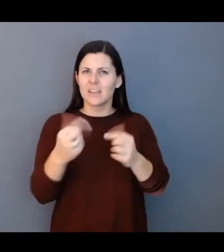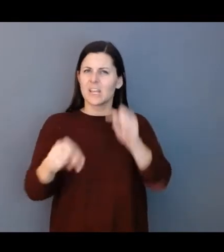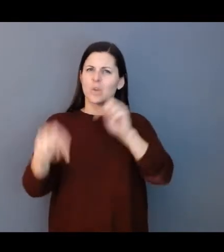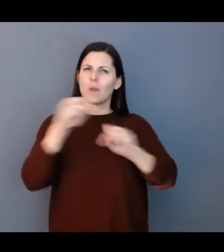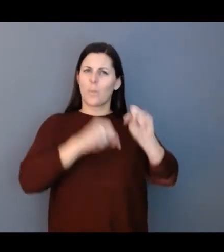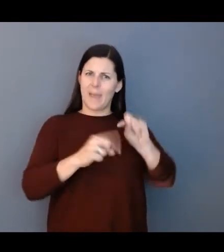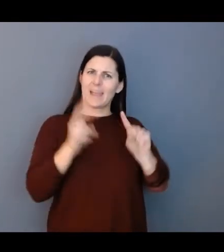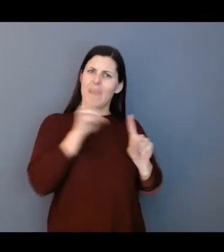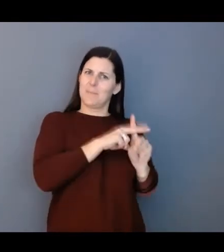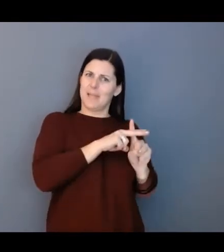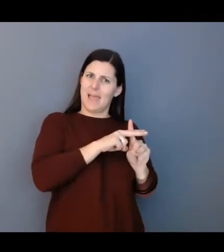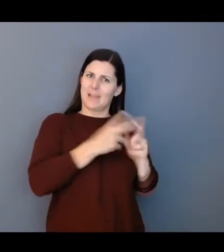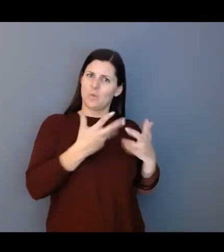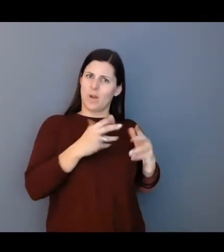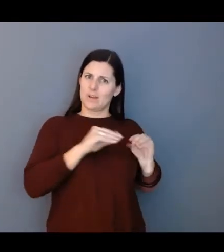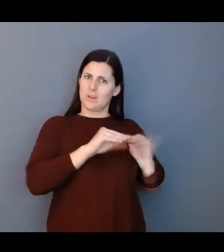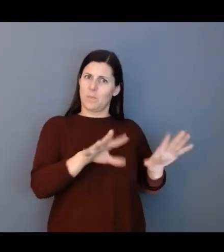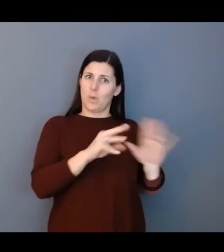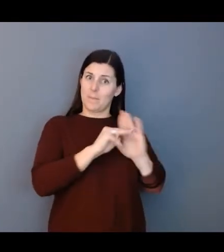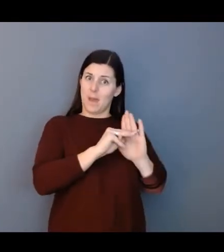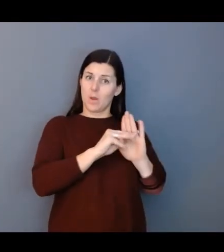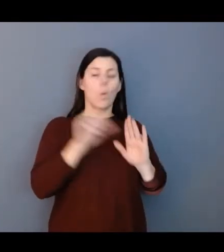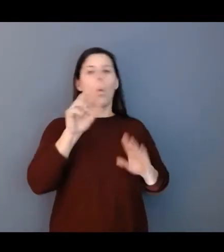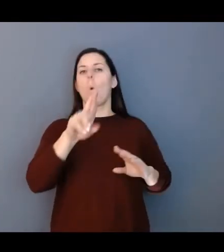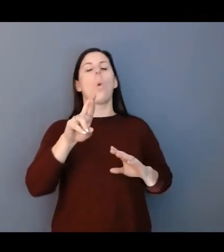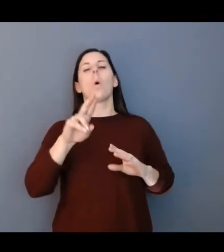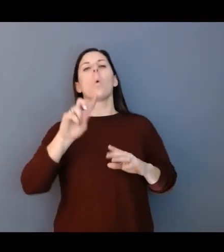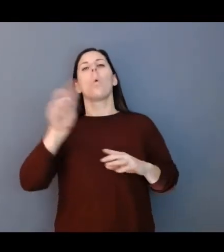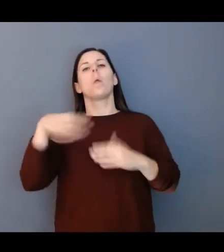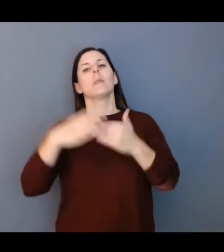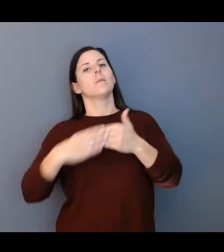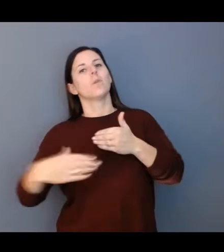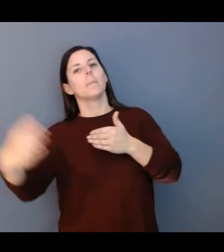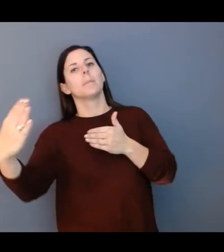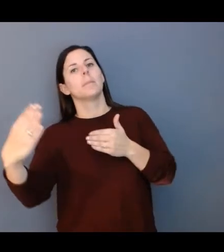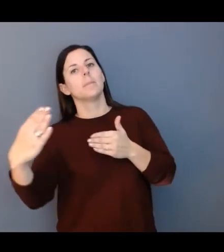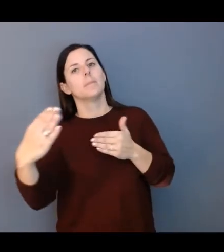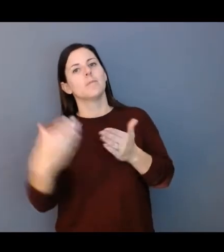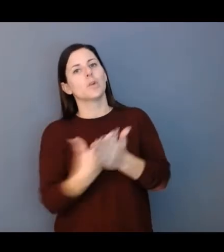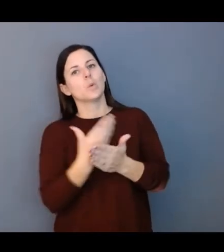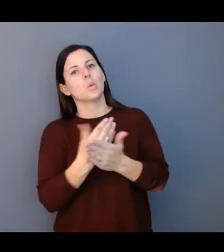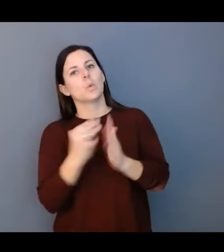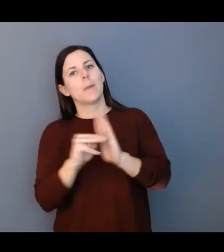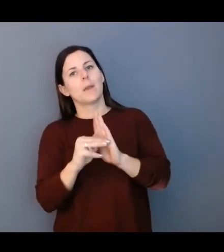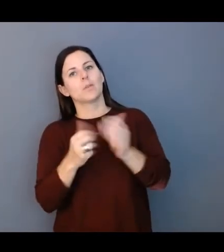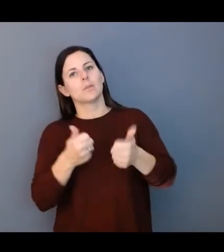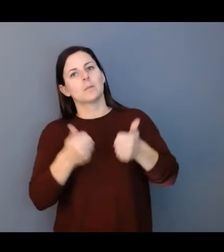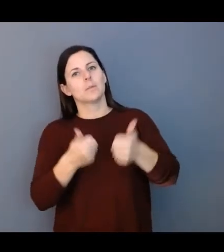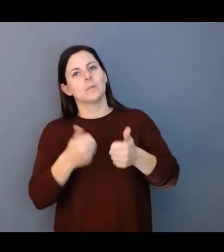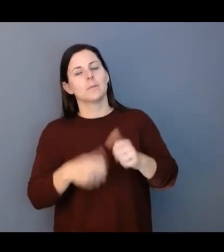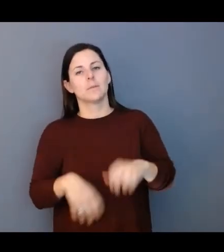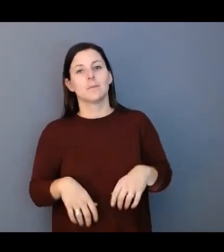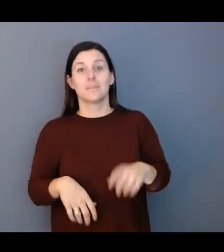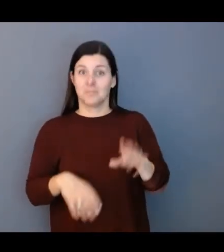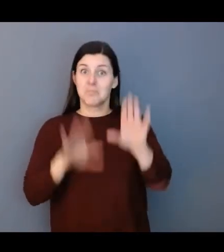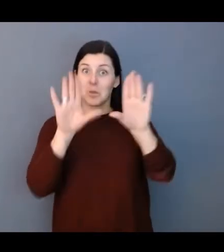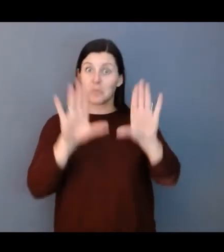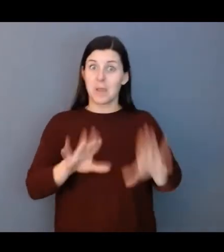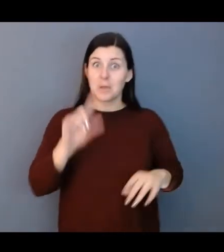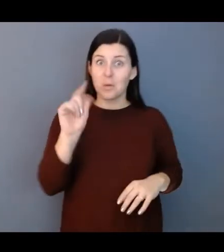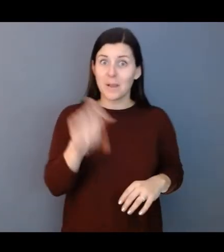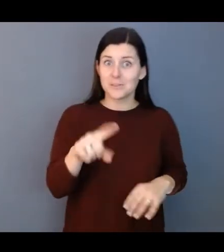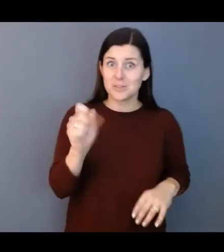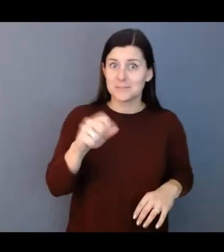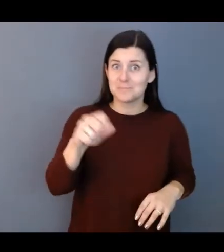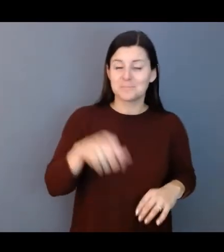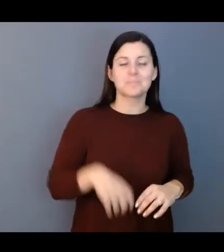this. Can you go back and apply to already deployed models, or is this going forward from new models? Yeah, it's a